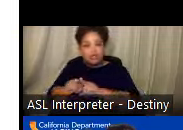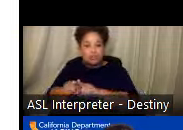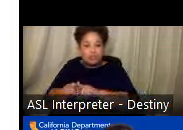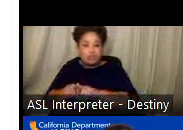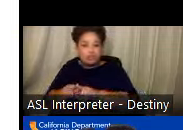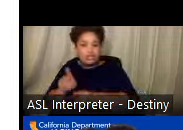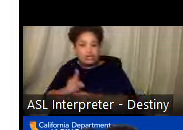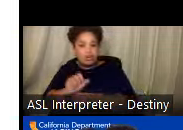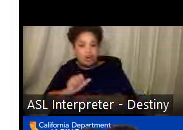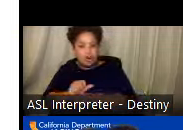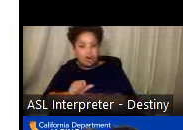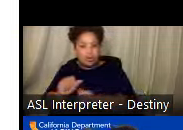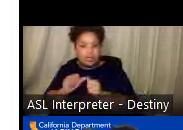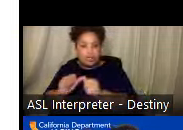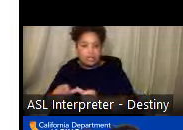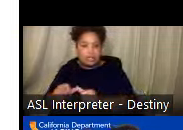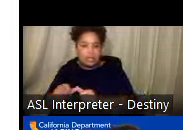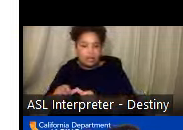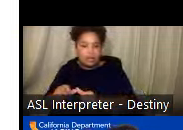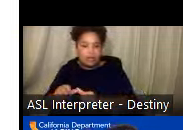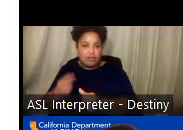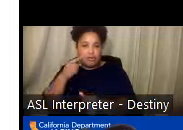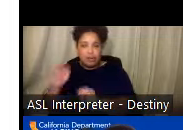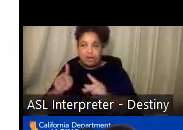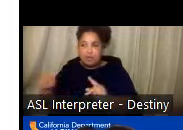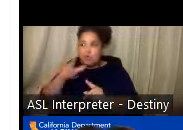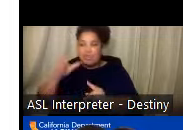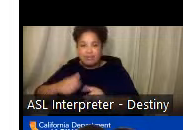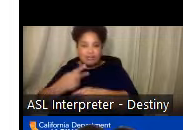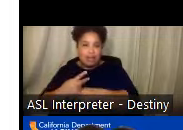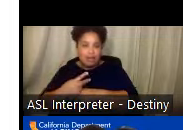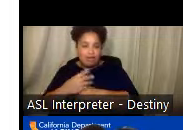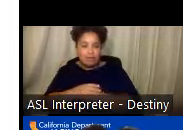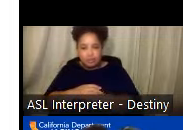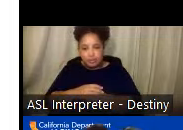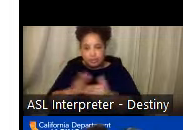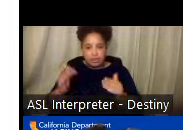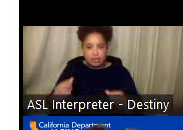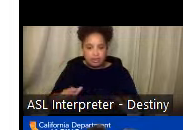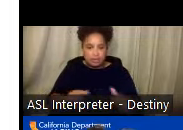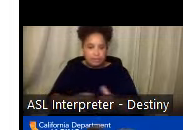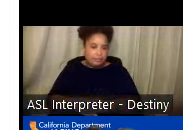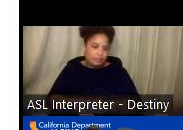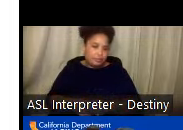we'll maintain consistent care for those folks that need it. Next slide, please.